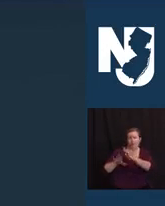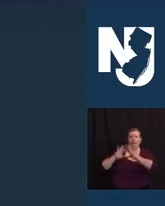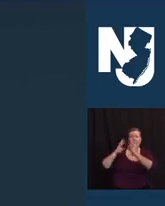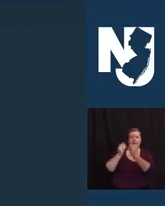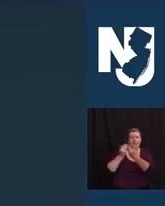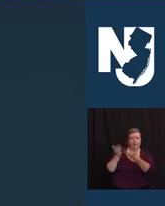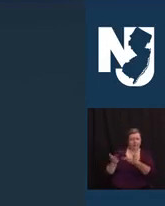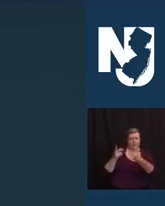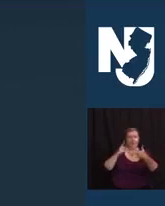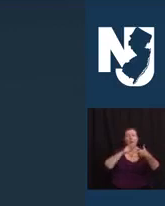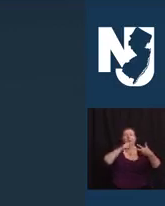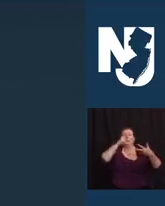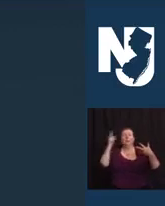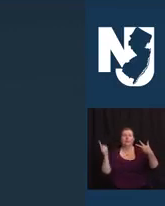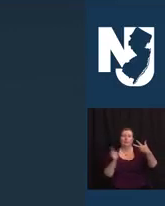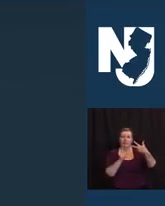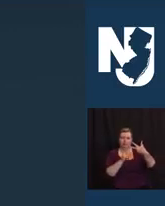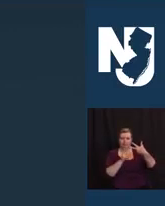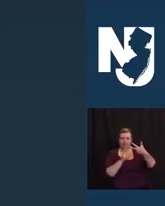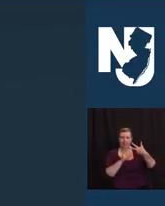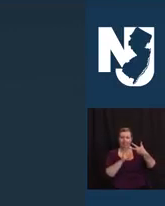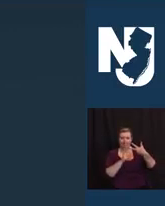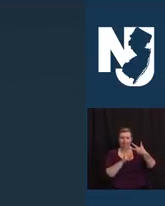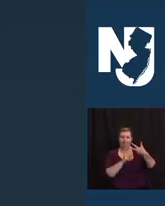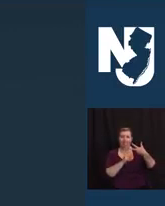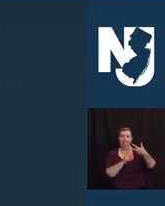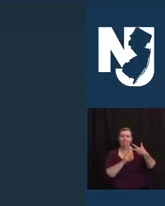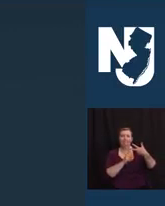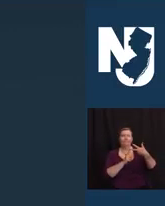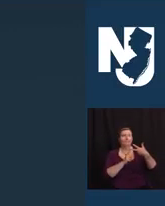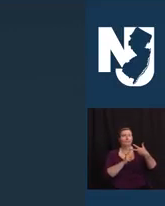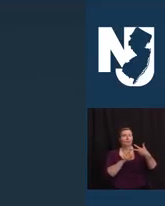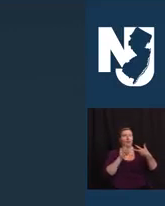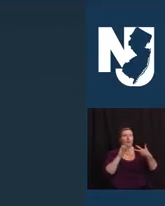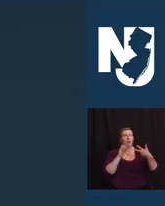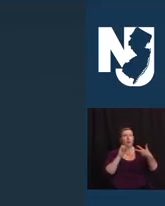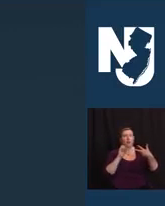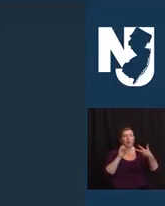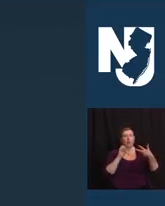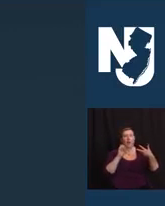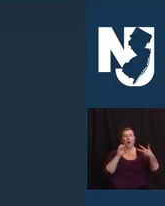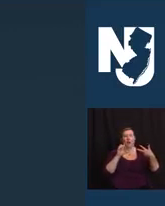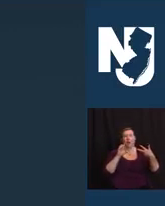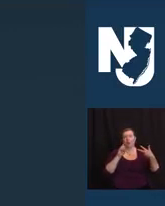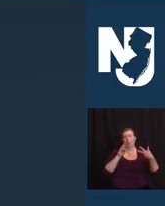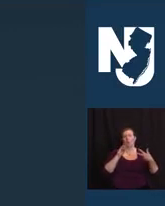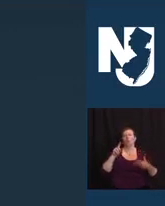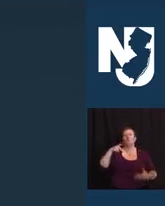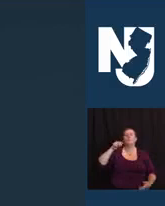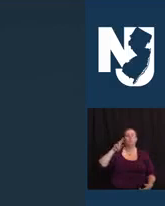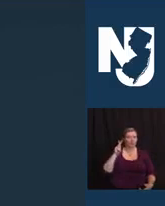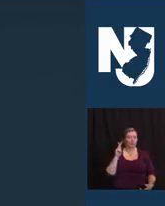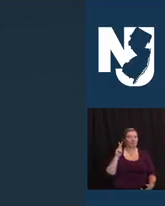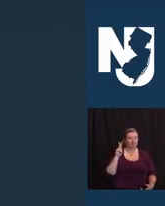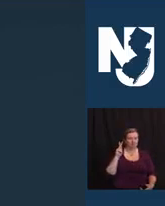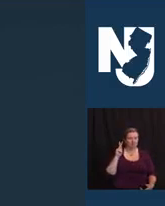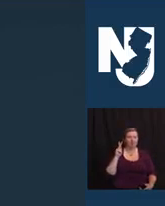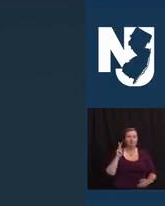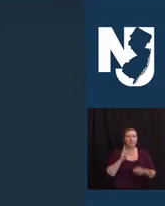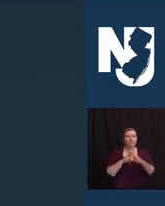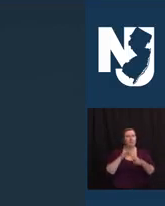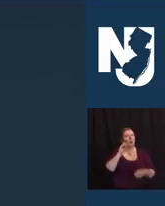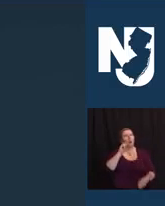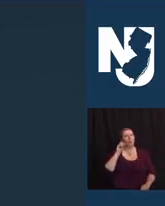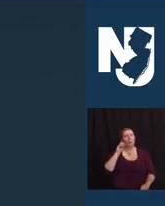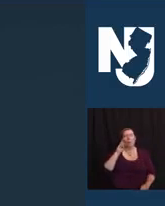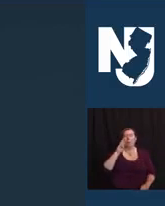And finally today, for this Monday, we remember Elmwood Park's Otto Bolas. He was 93 years old when he